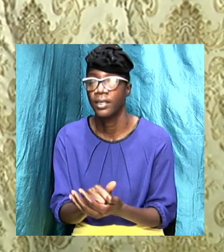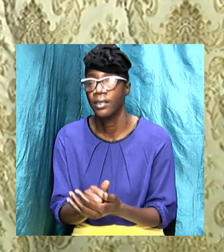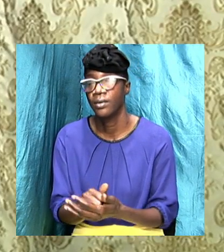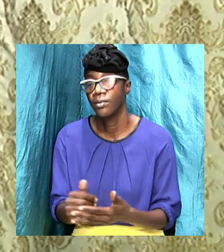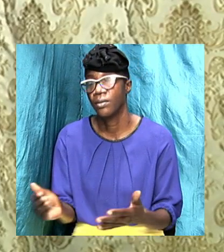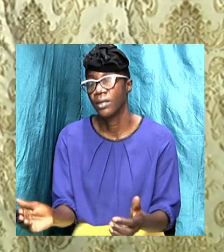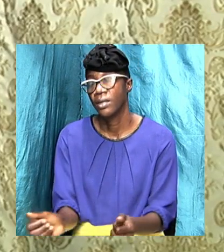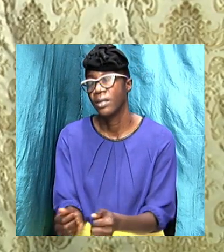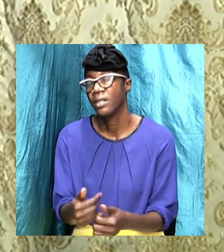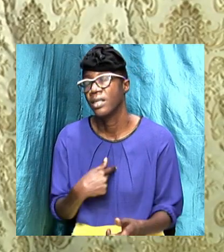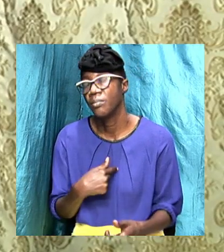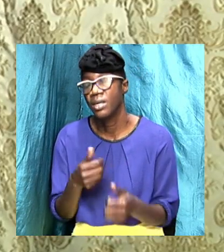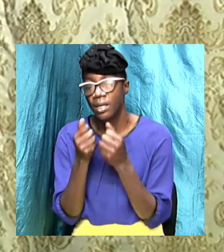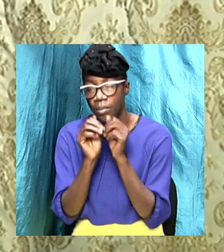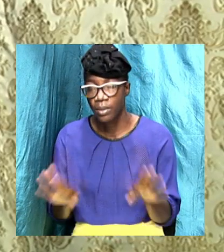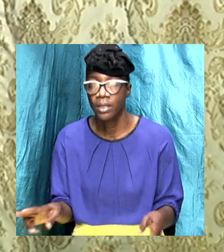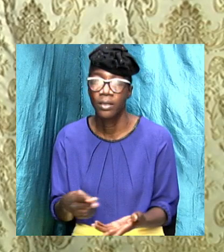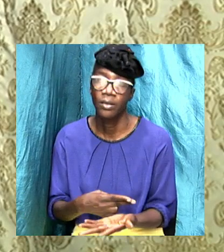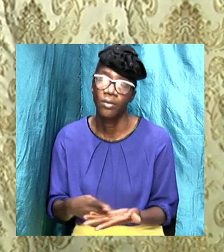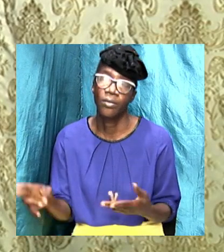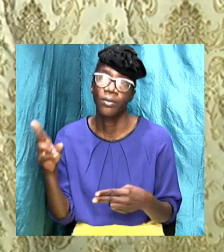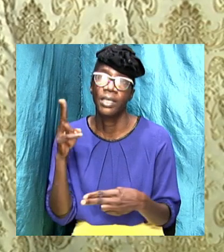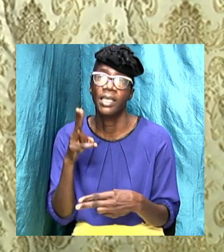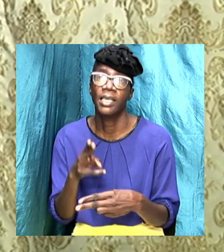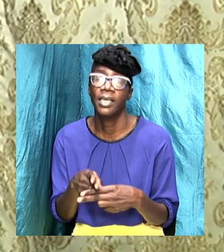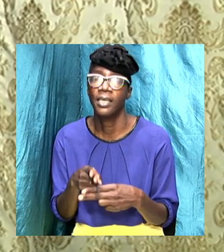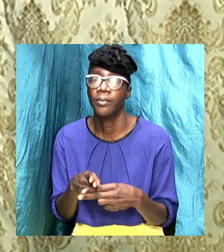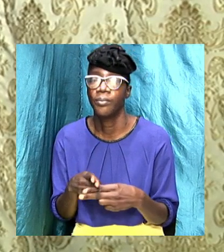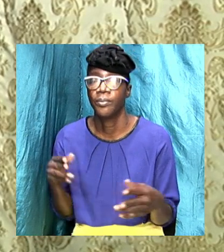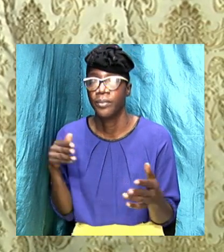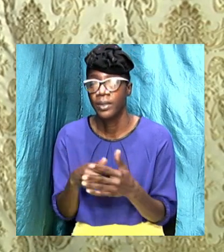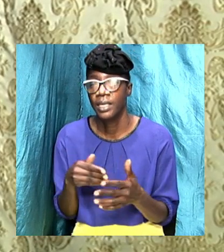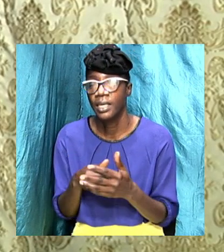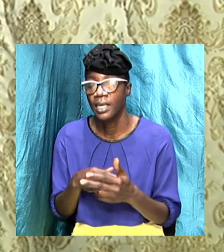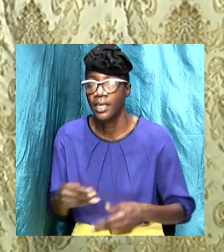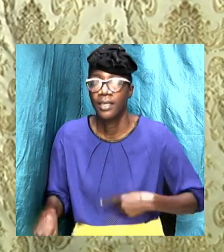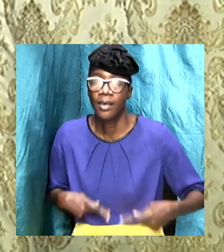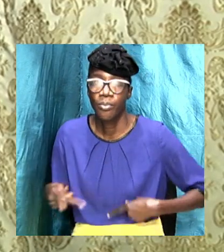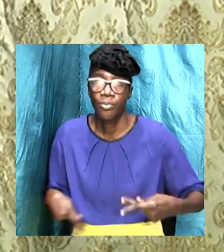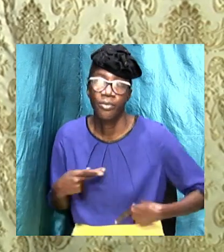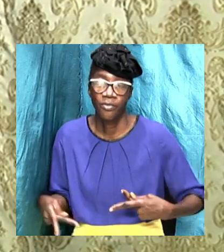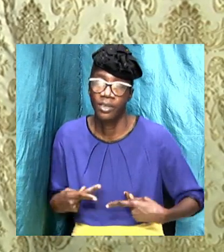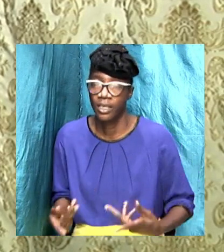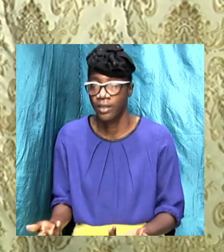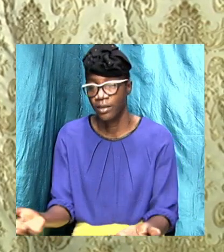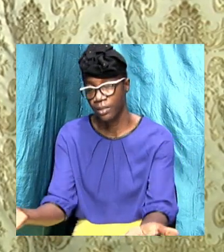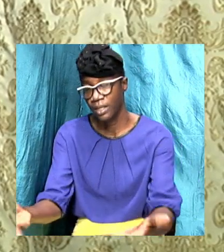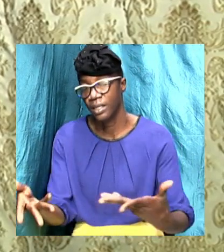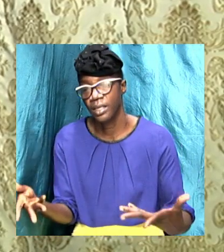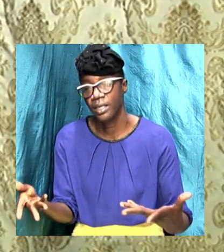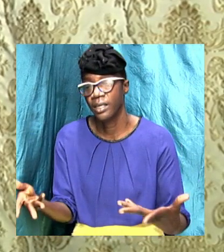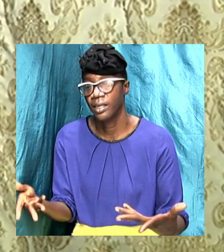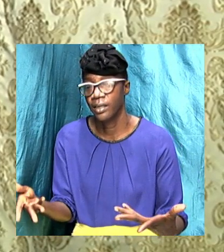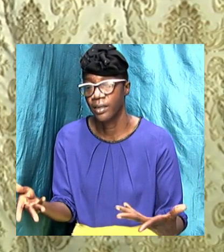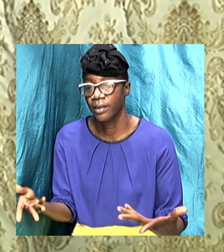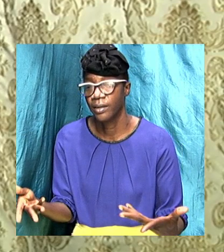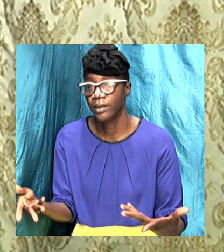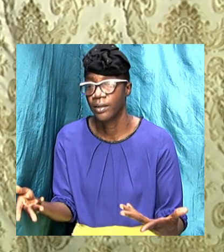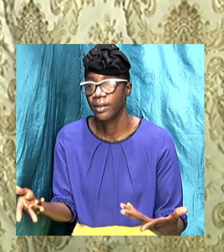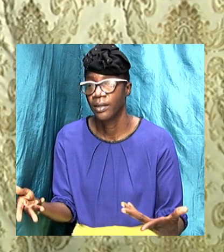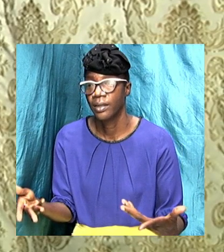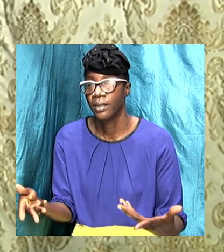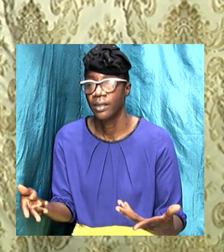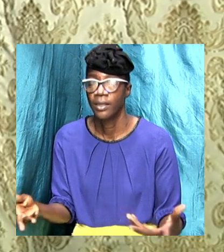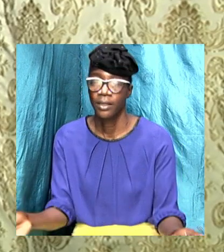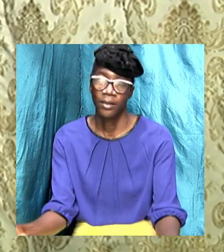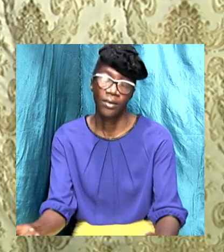me. Bless his holy name. You know, again, it's a privilege to be here to, you know, just